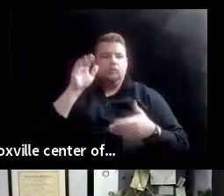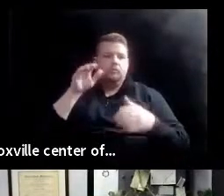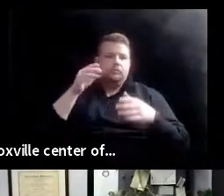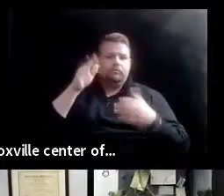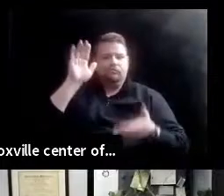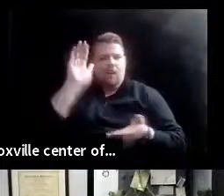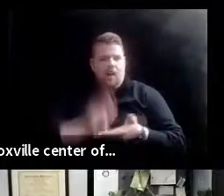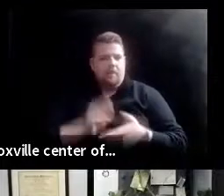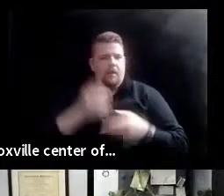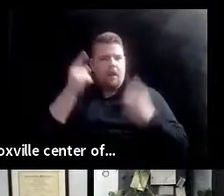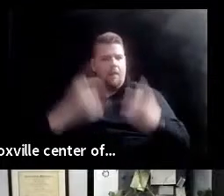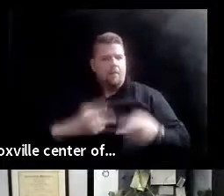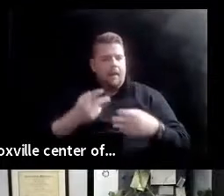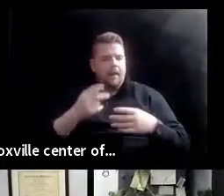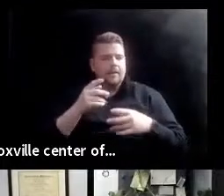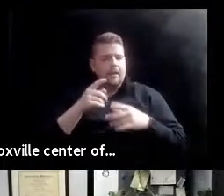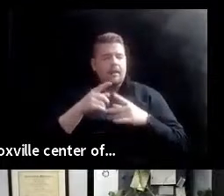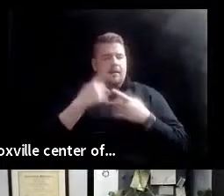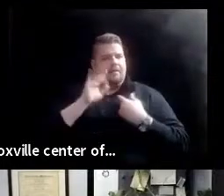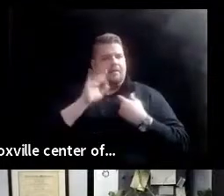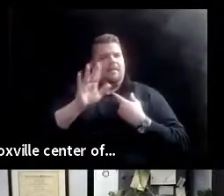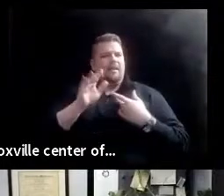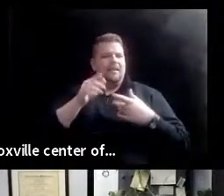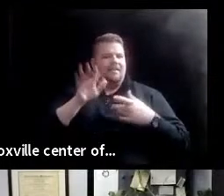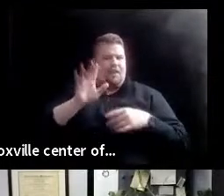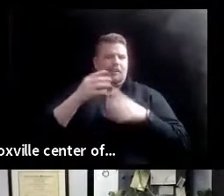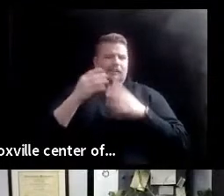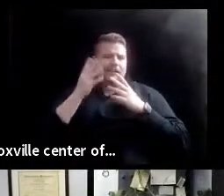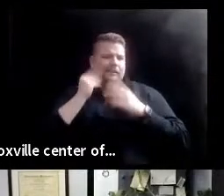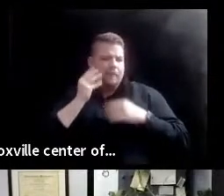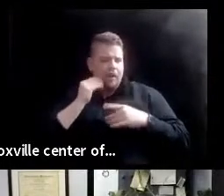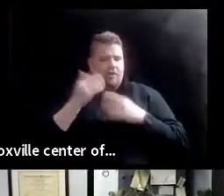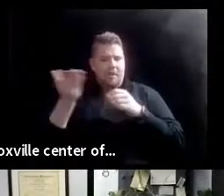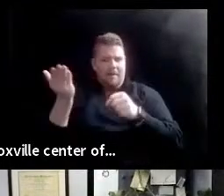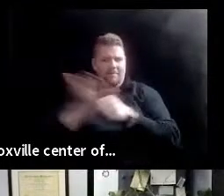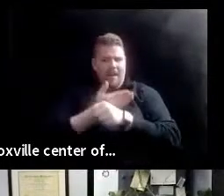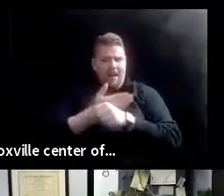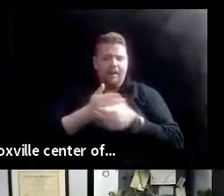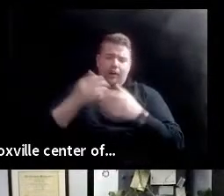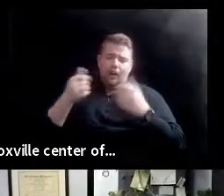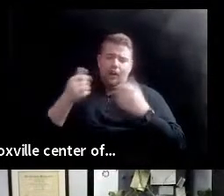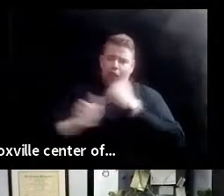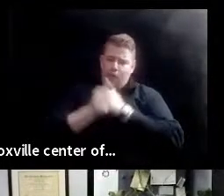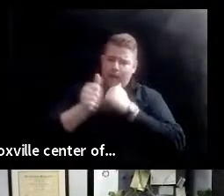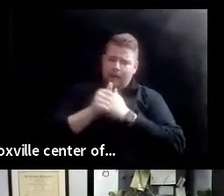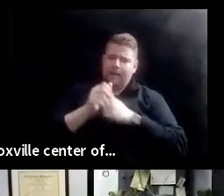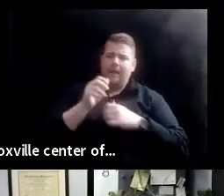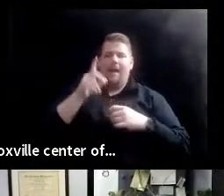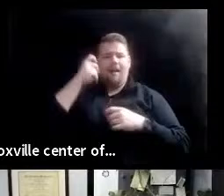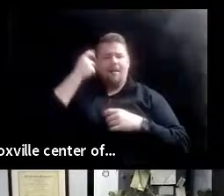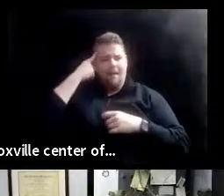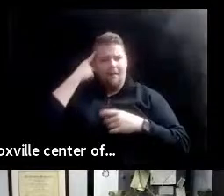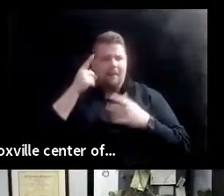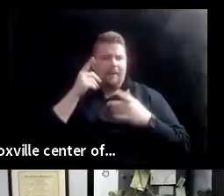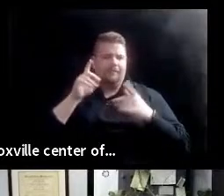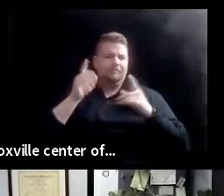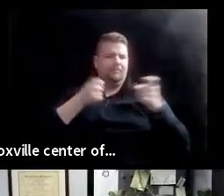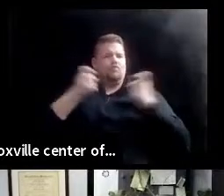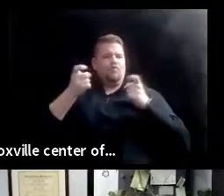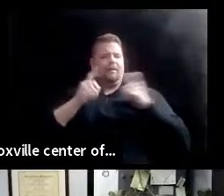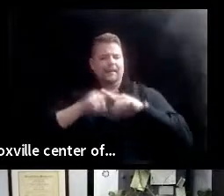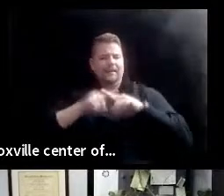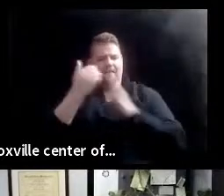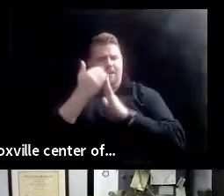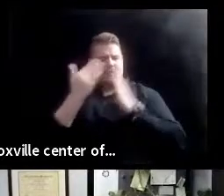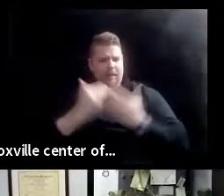boost the immune system. Yet they are being discredited, fired, and threatened by government bureaucrats who have a different agenda. Many people choose